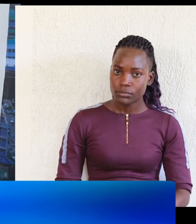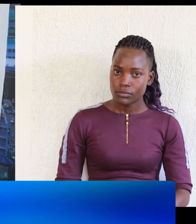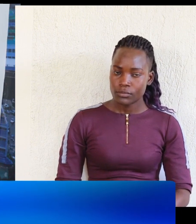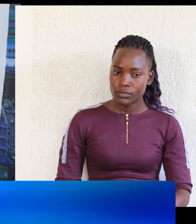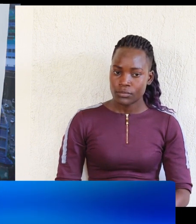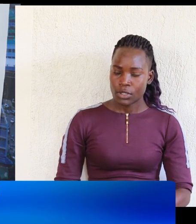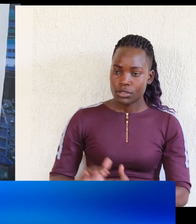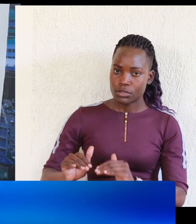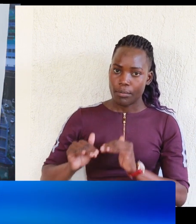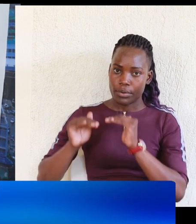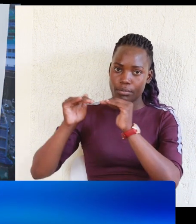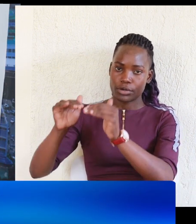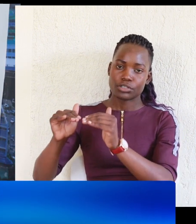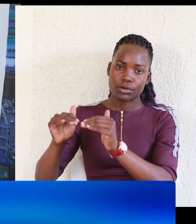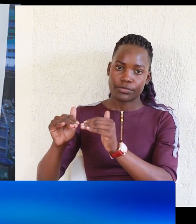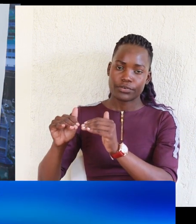promotion of inclusion.